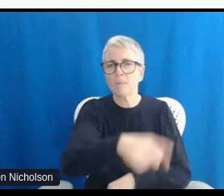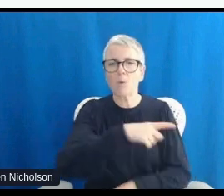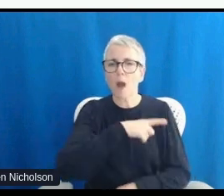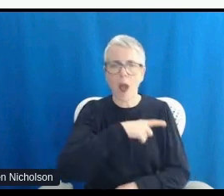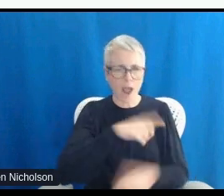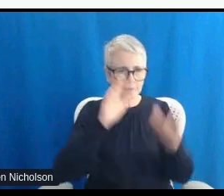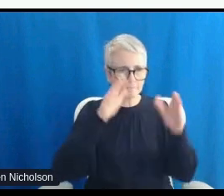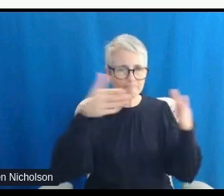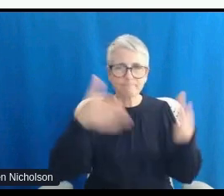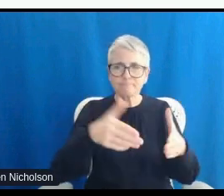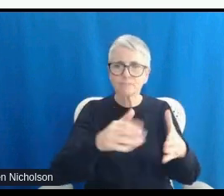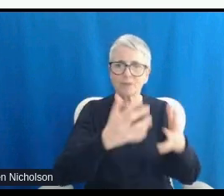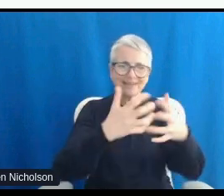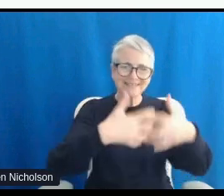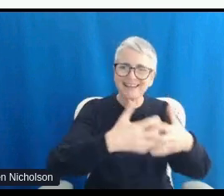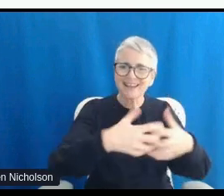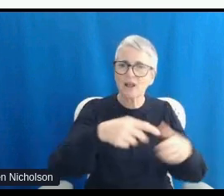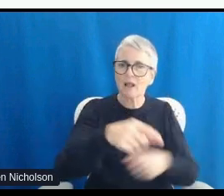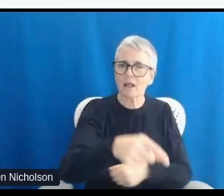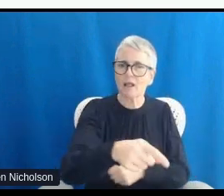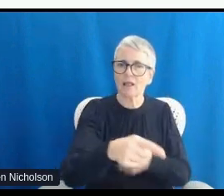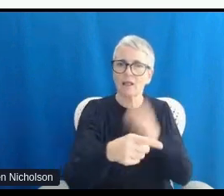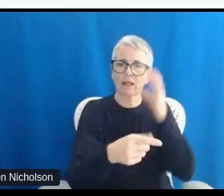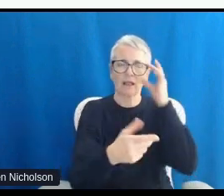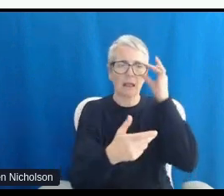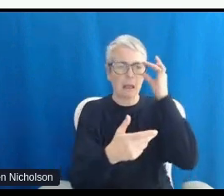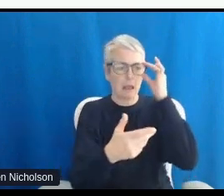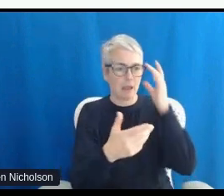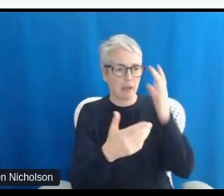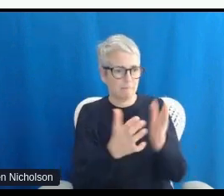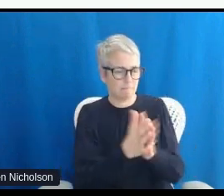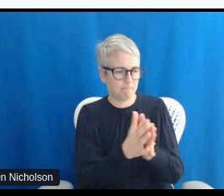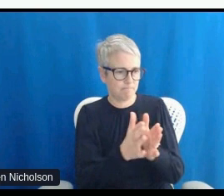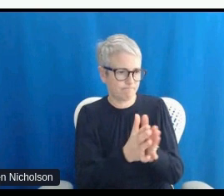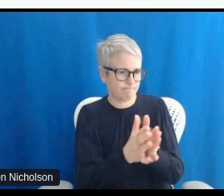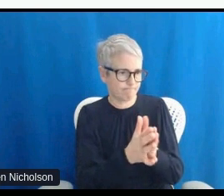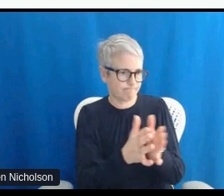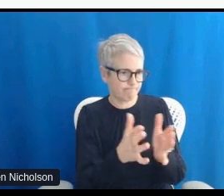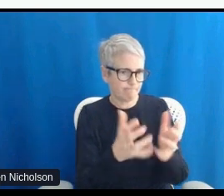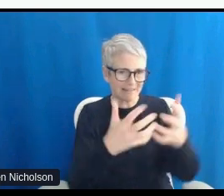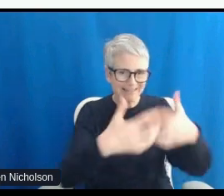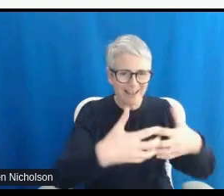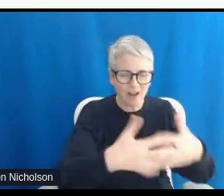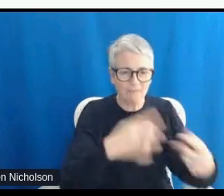technical detail of how to build websites and apps to a WCAG standard.